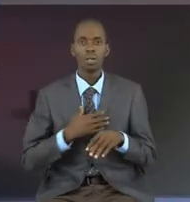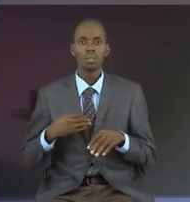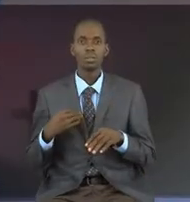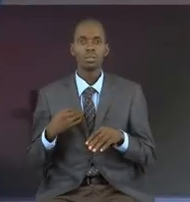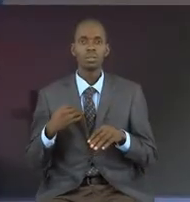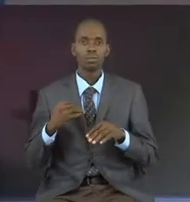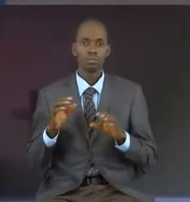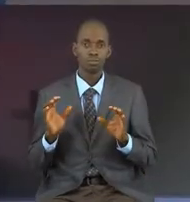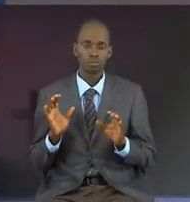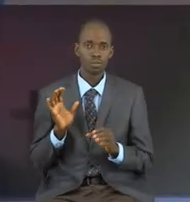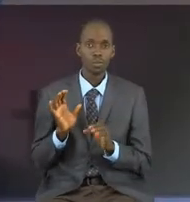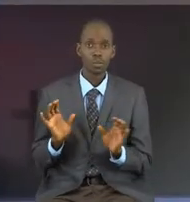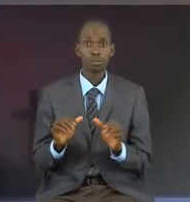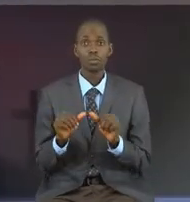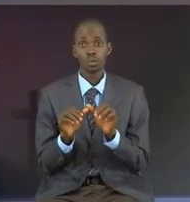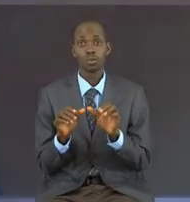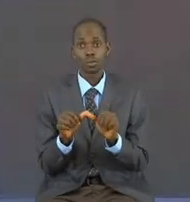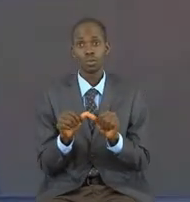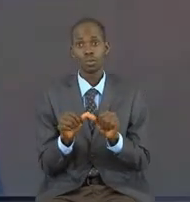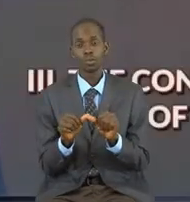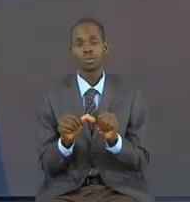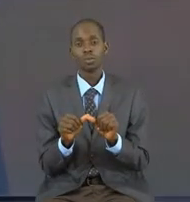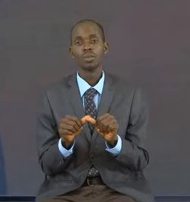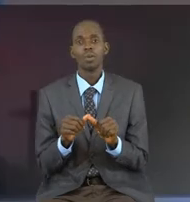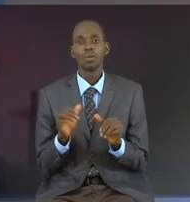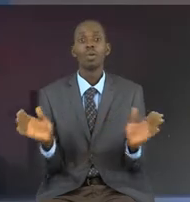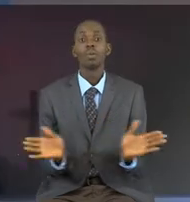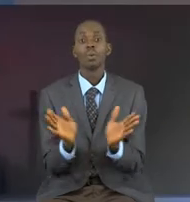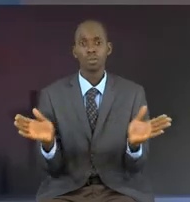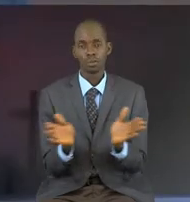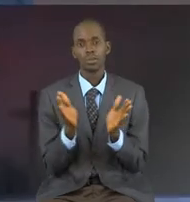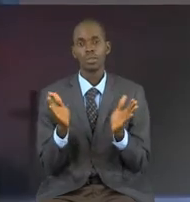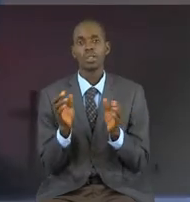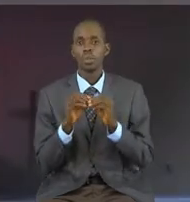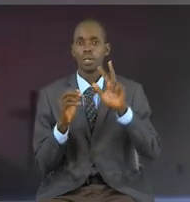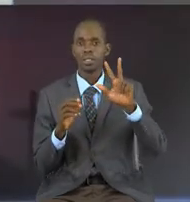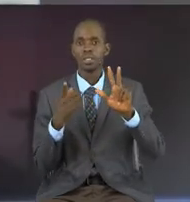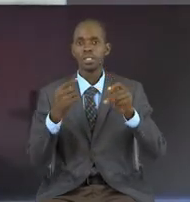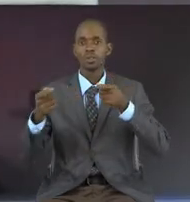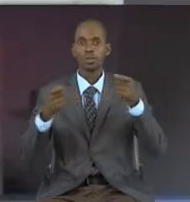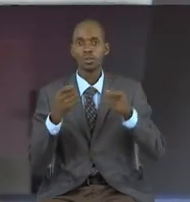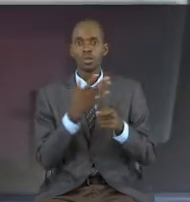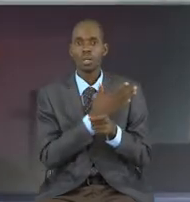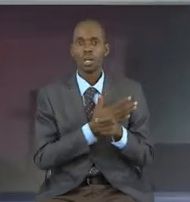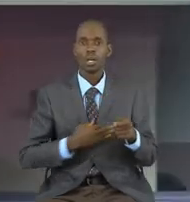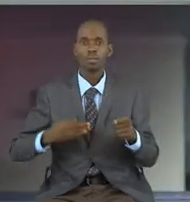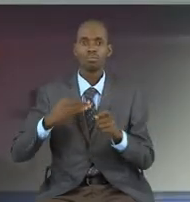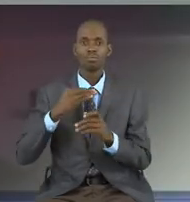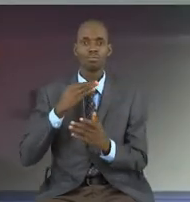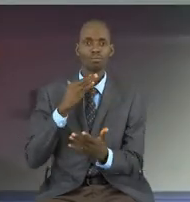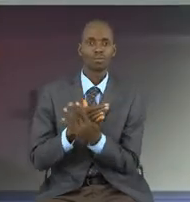control and constraints by or of the Holy Ghost. Look at number one.